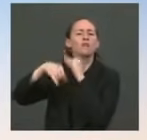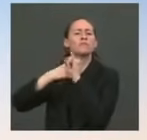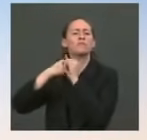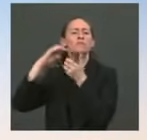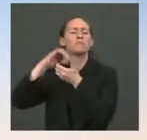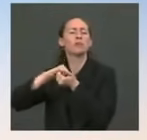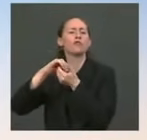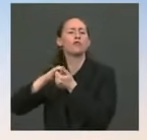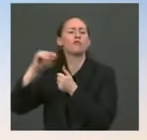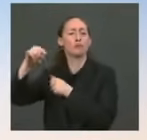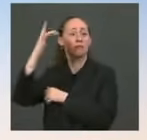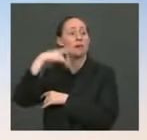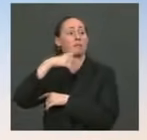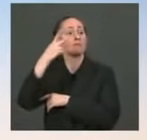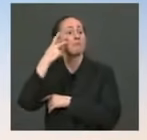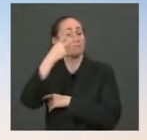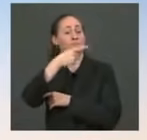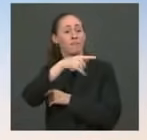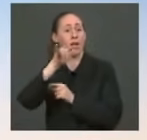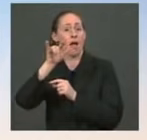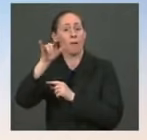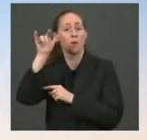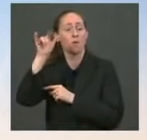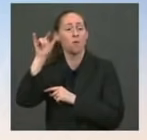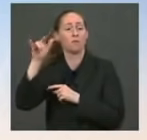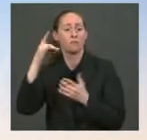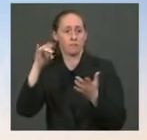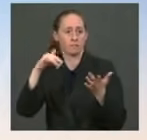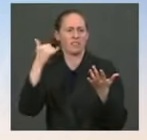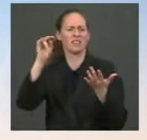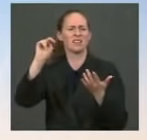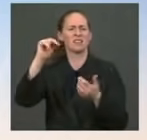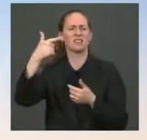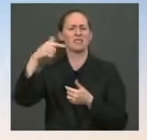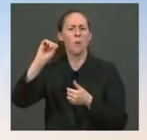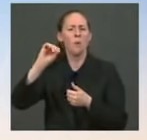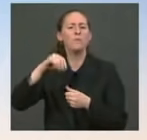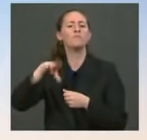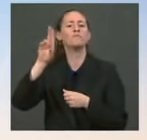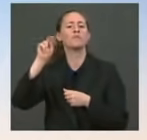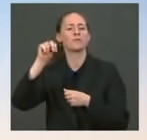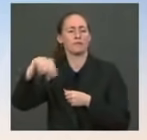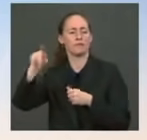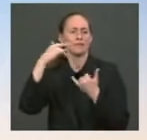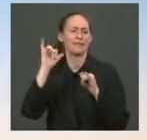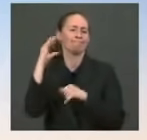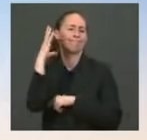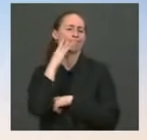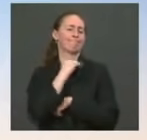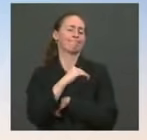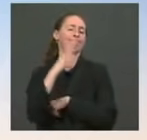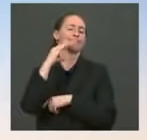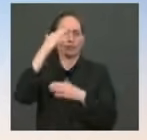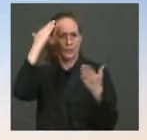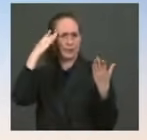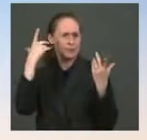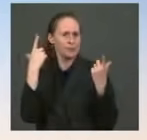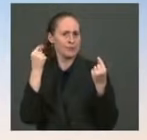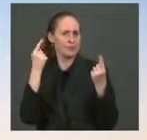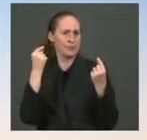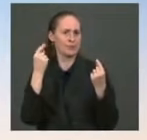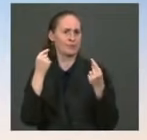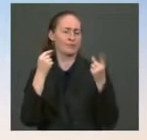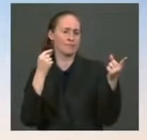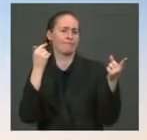running, and these NGOs and UN agencies are experienced in working in challenging environments to get the food